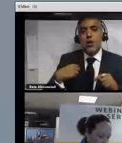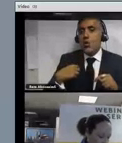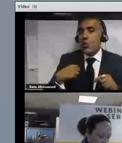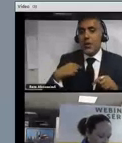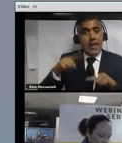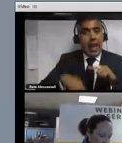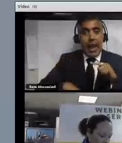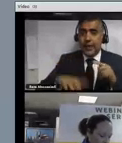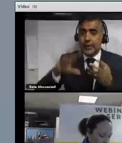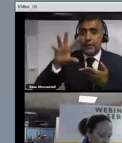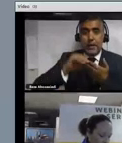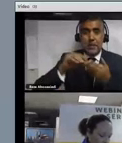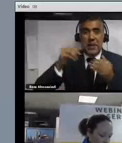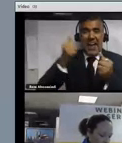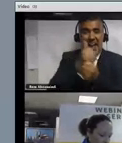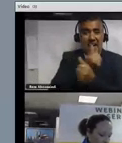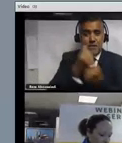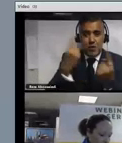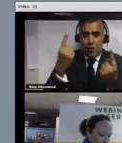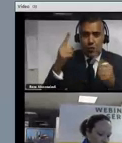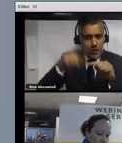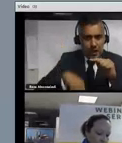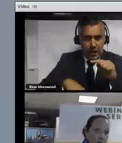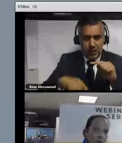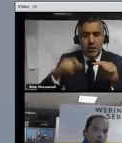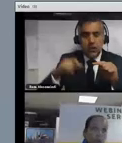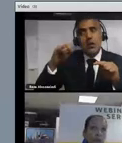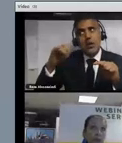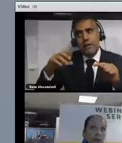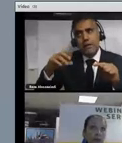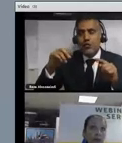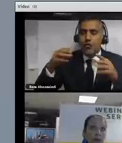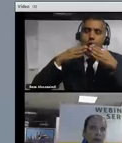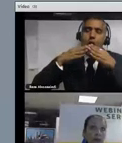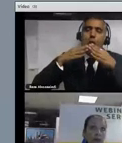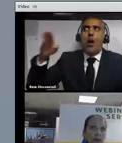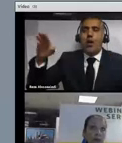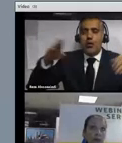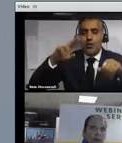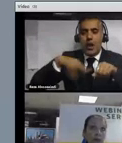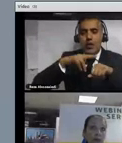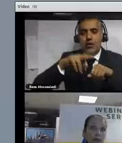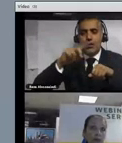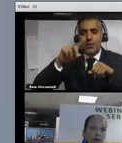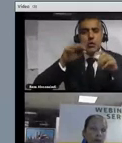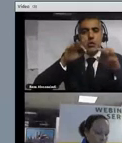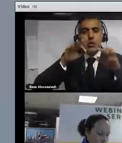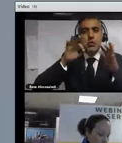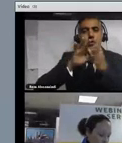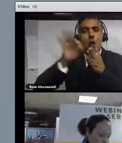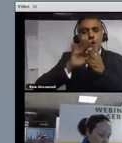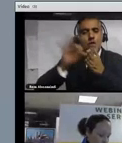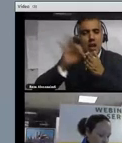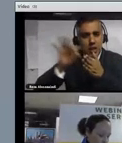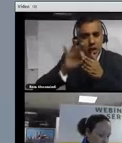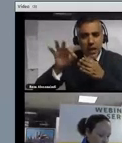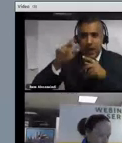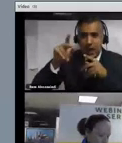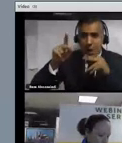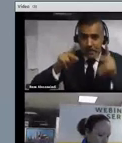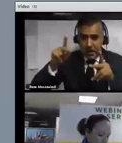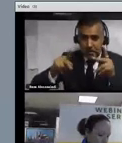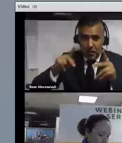everybody in those questions. I think if you're doing a broader national disability survey and people are facing the barrier